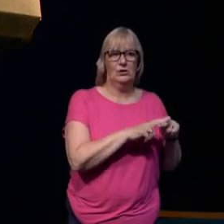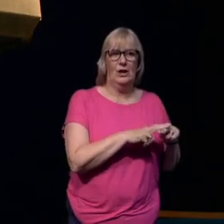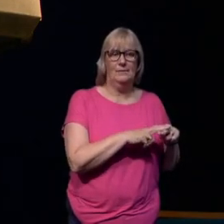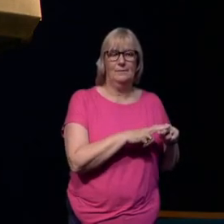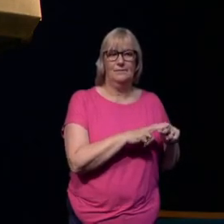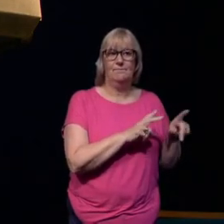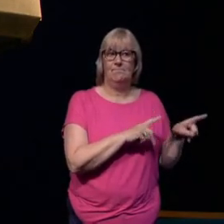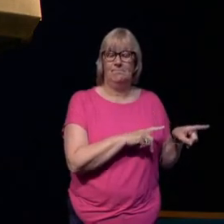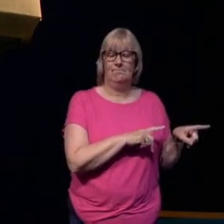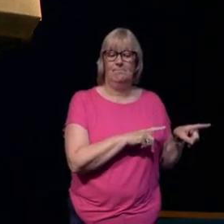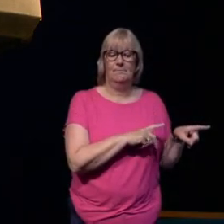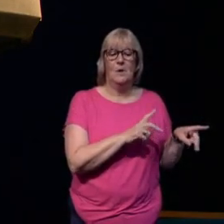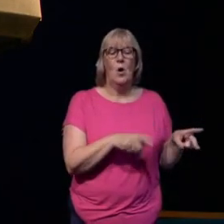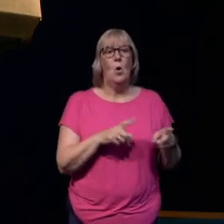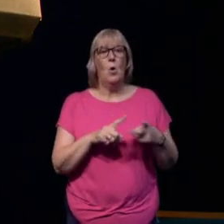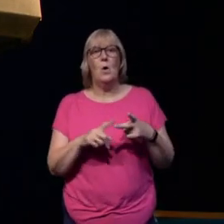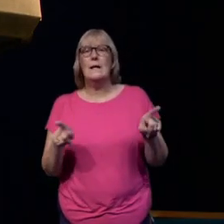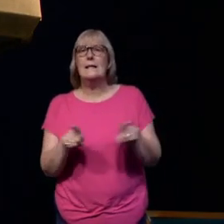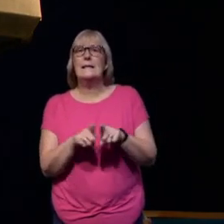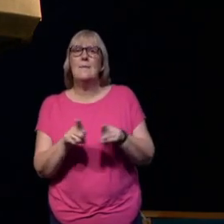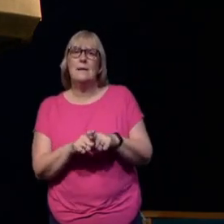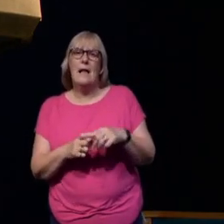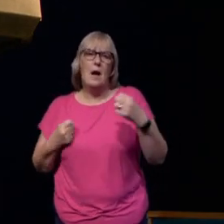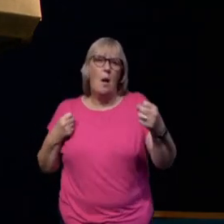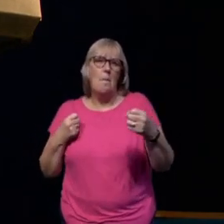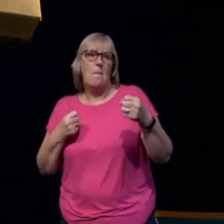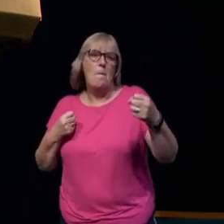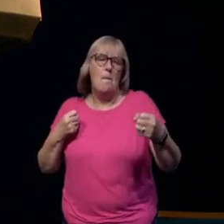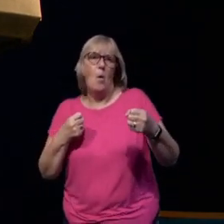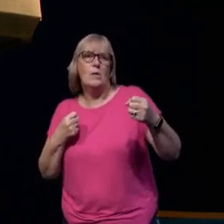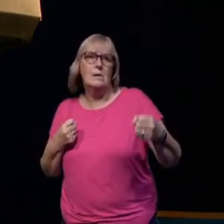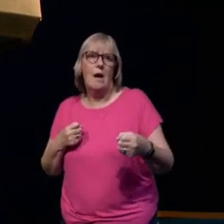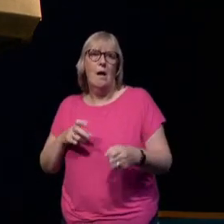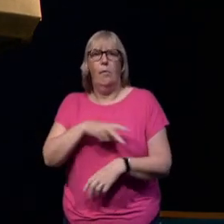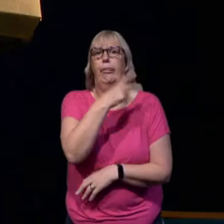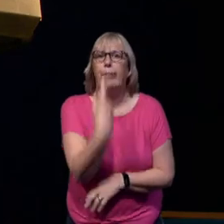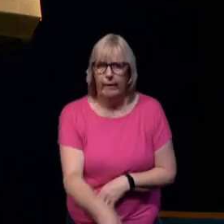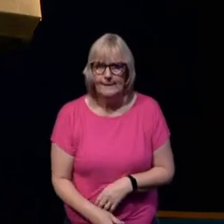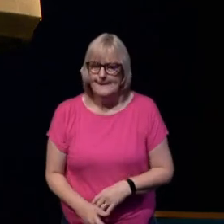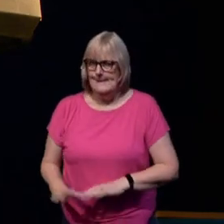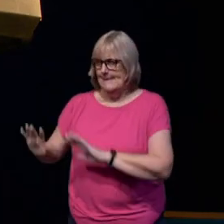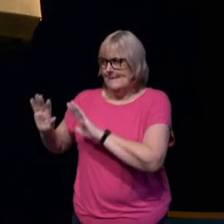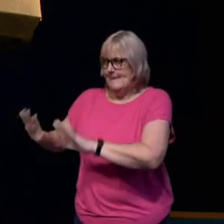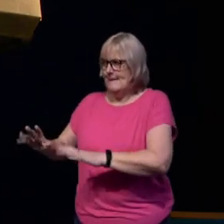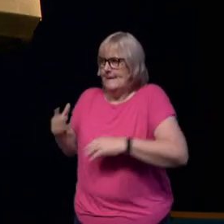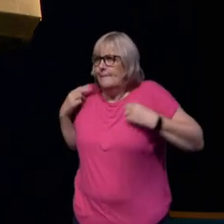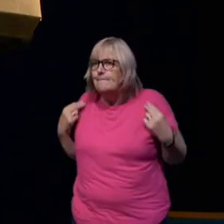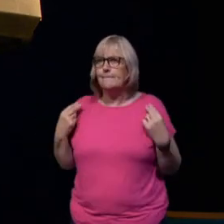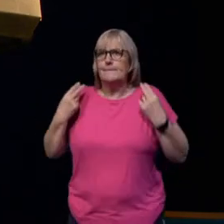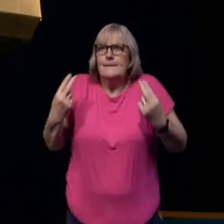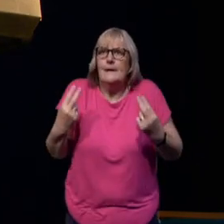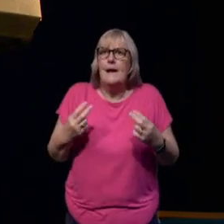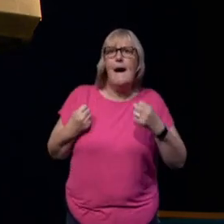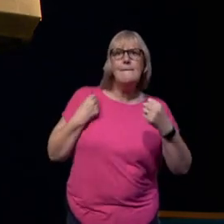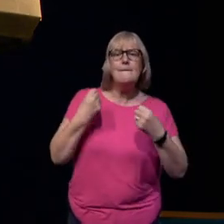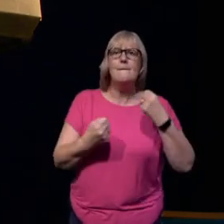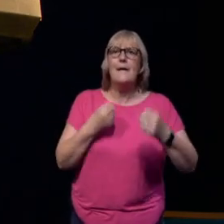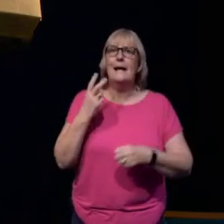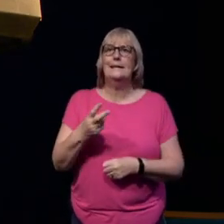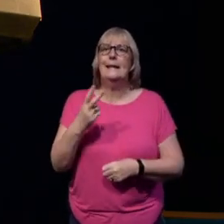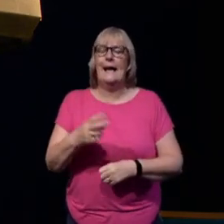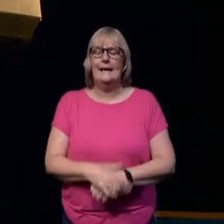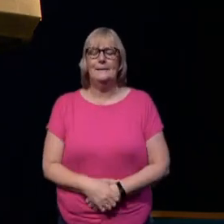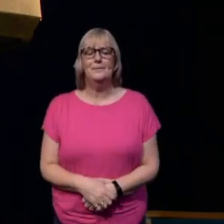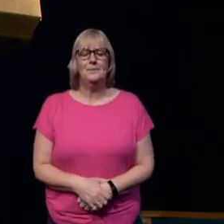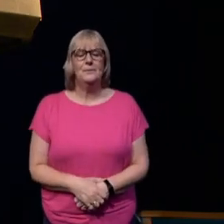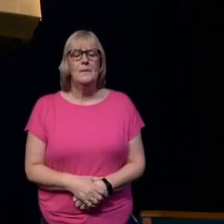no, it's like a boxer. I get knocked over. I'm getting up off the mat and I'm fighting again. I'm battling again. We're going to have